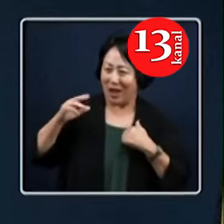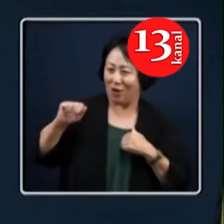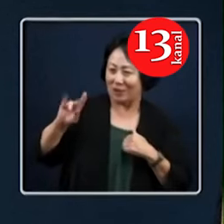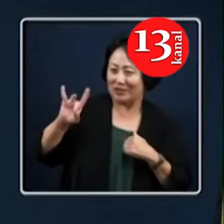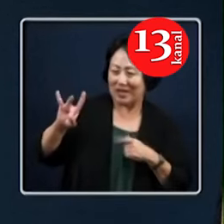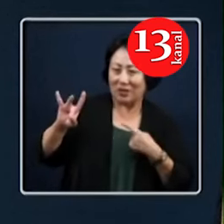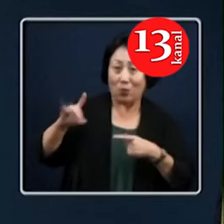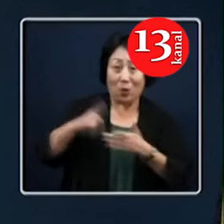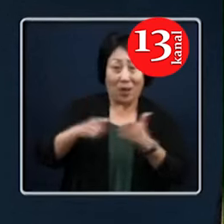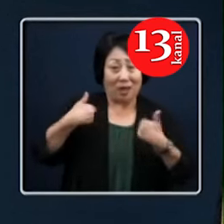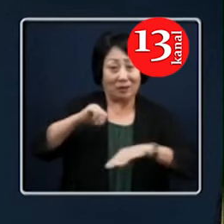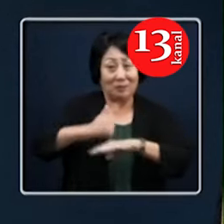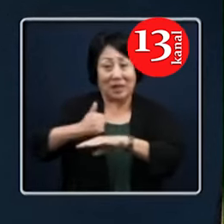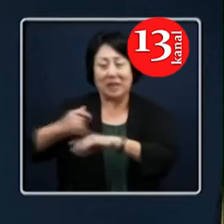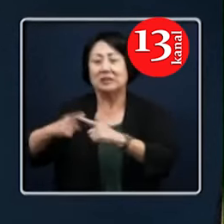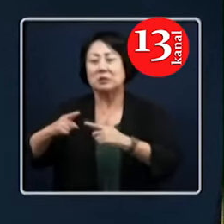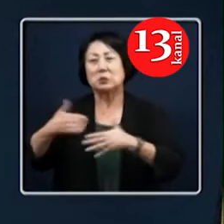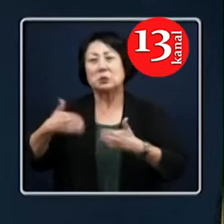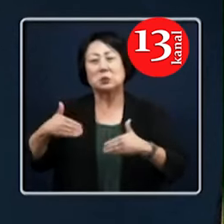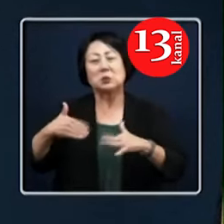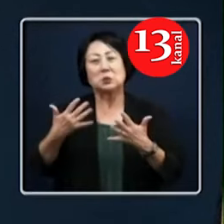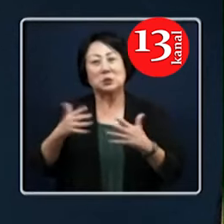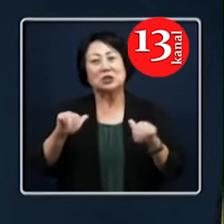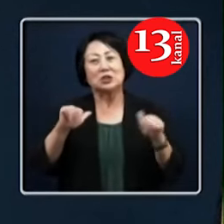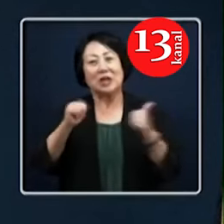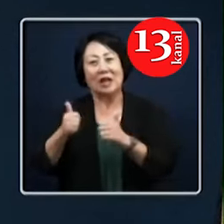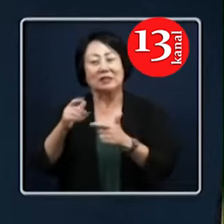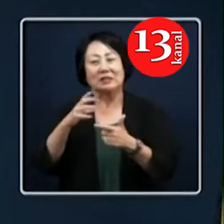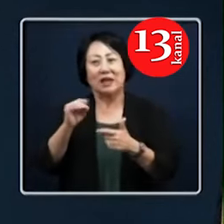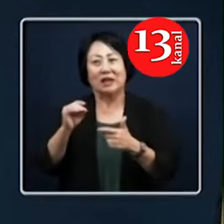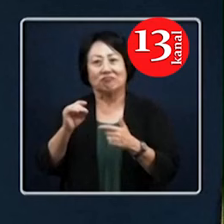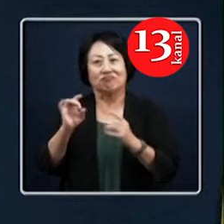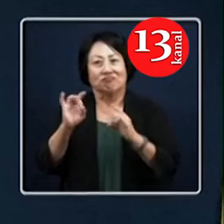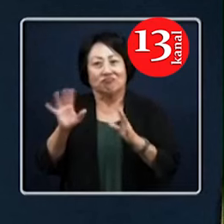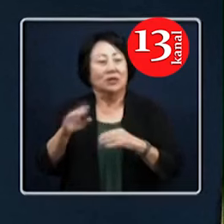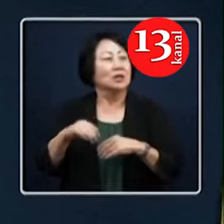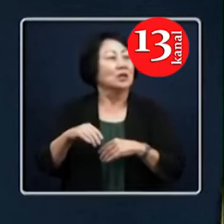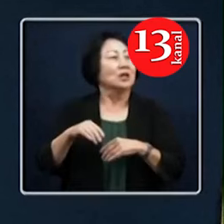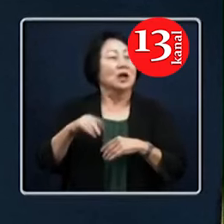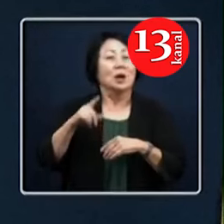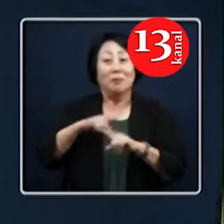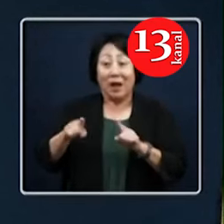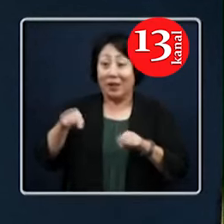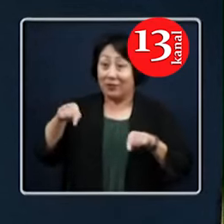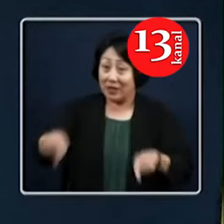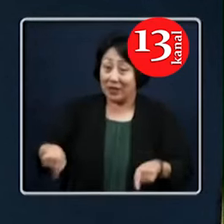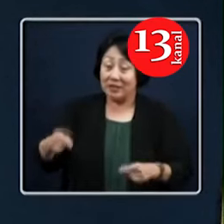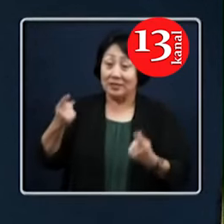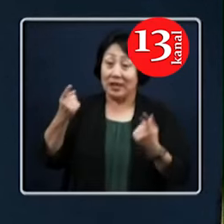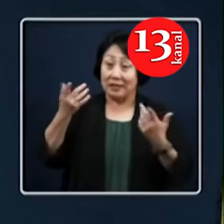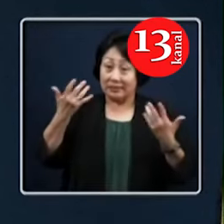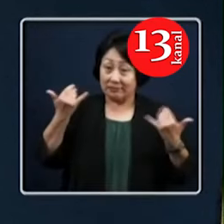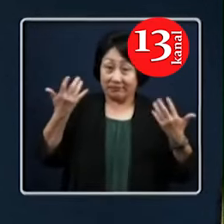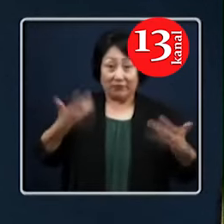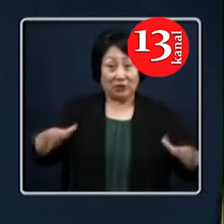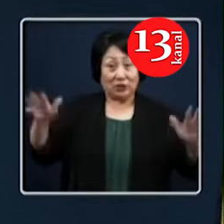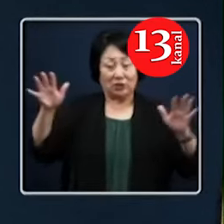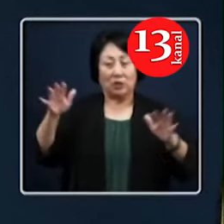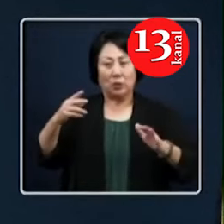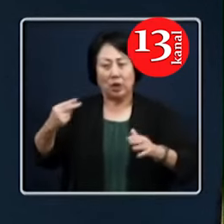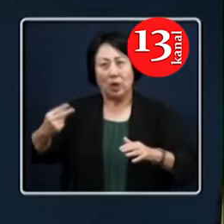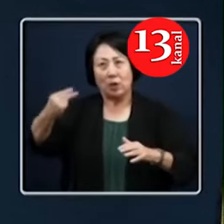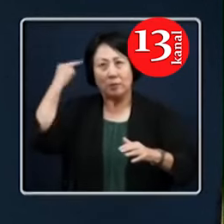escalated. This situation highlights opportunities to bolster resources and refine